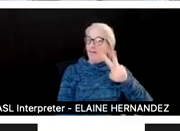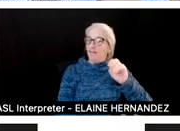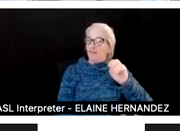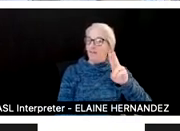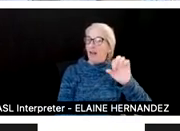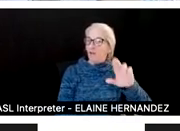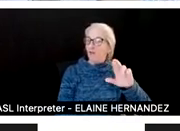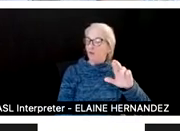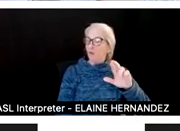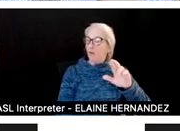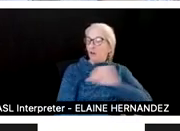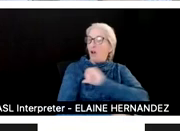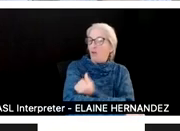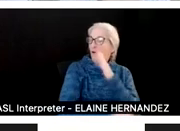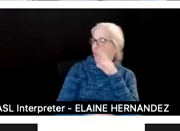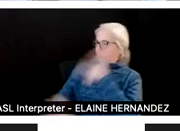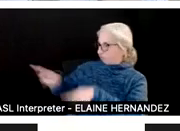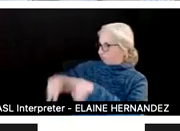fair market rents that they will cover.